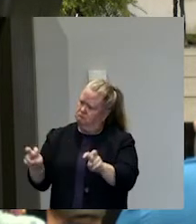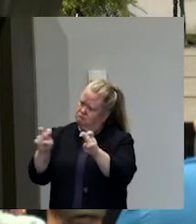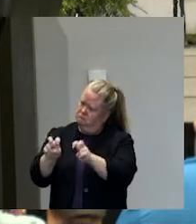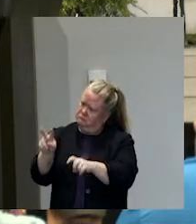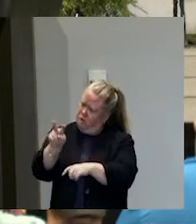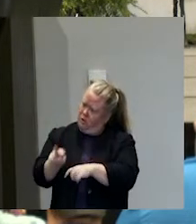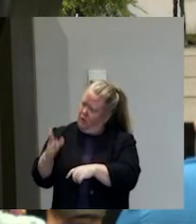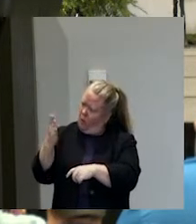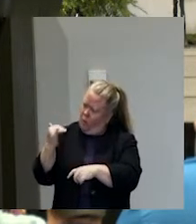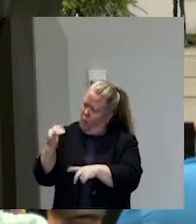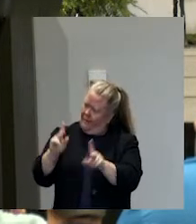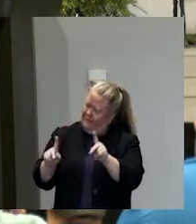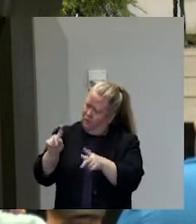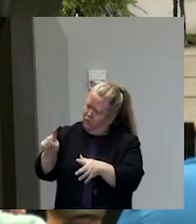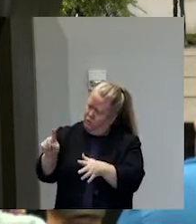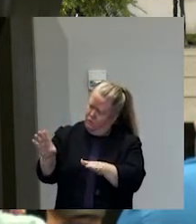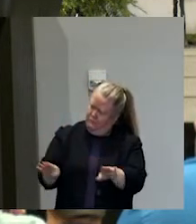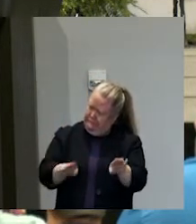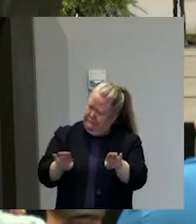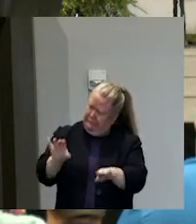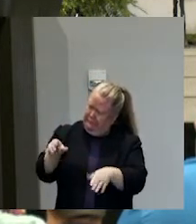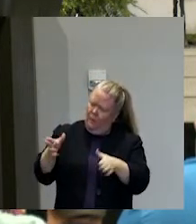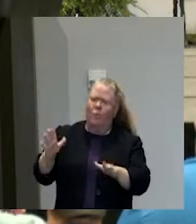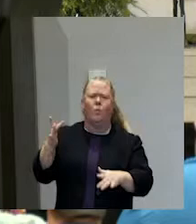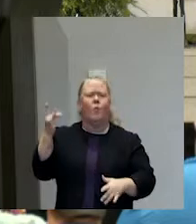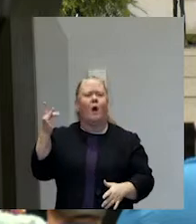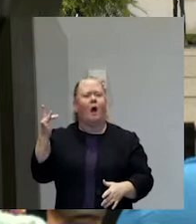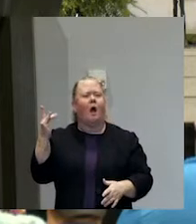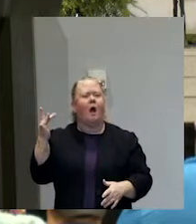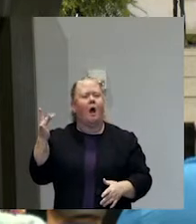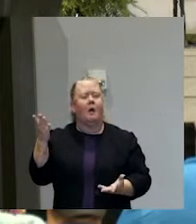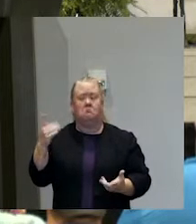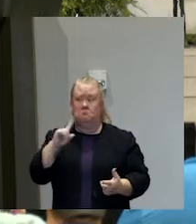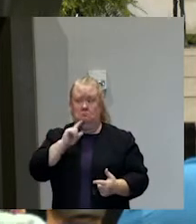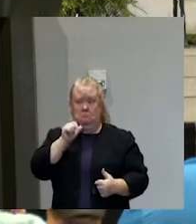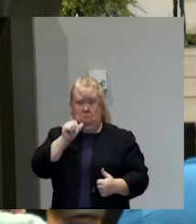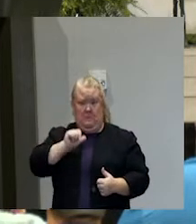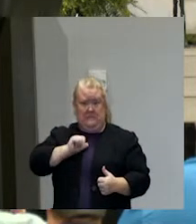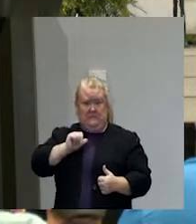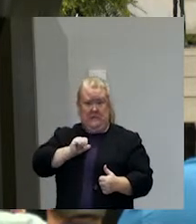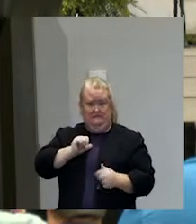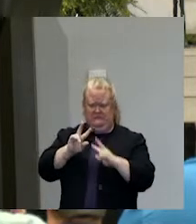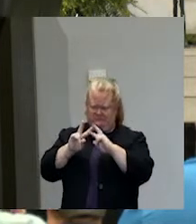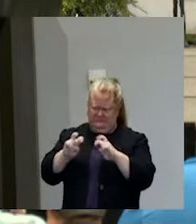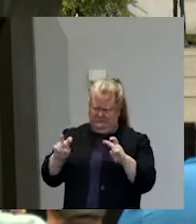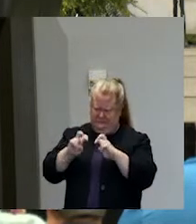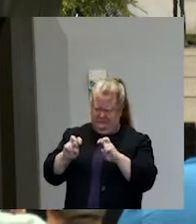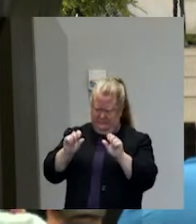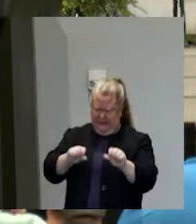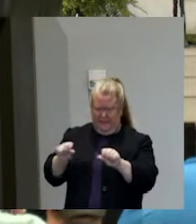at why people did what they did because I naturally didn't have that ability to fit in with them.